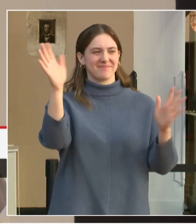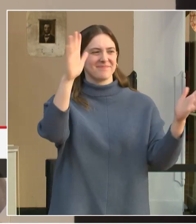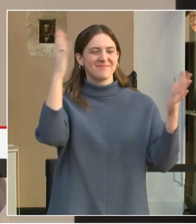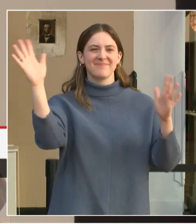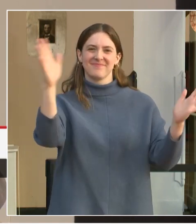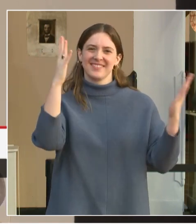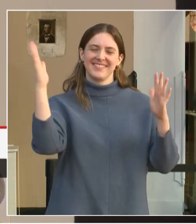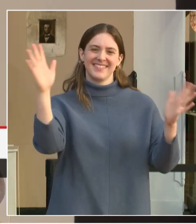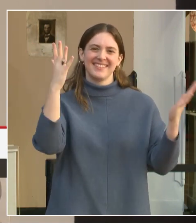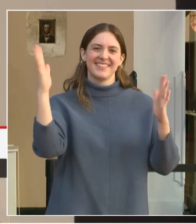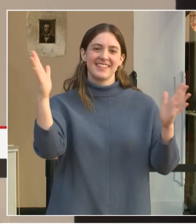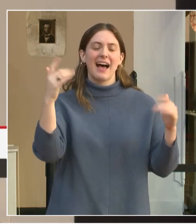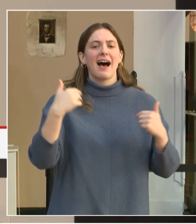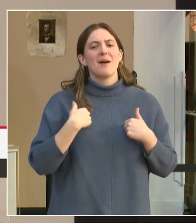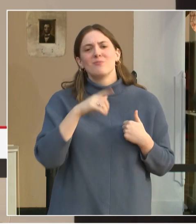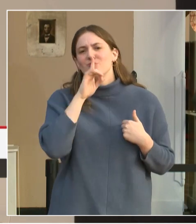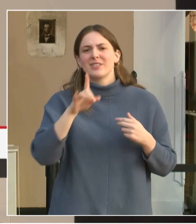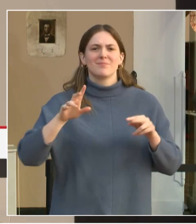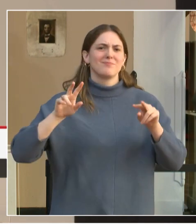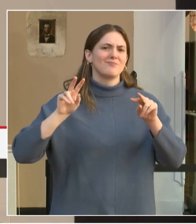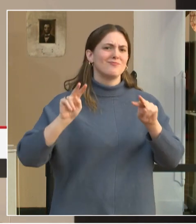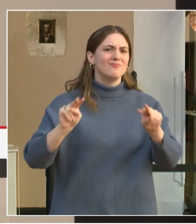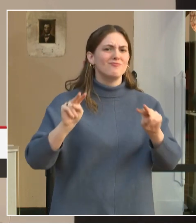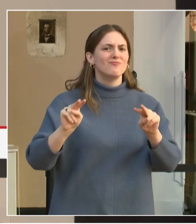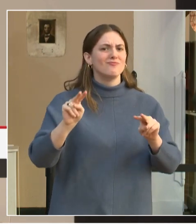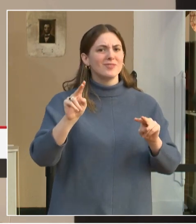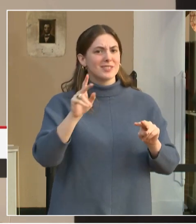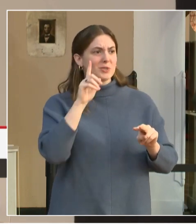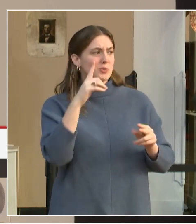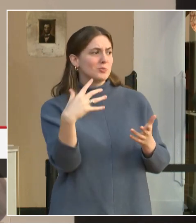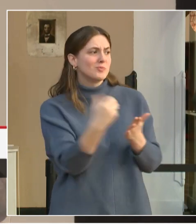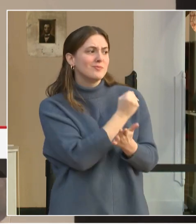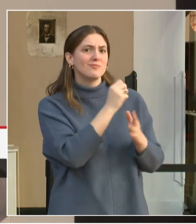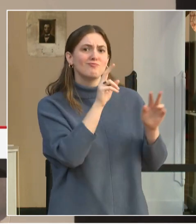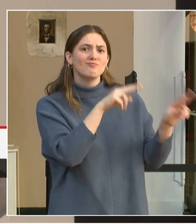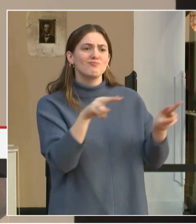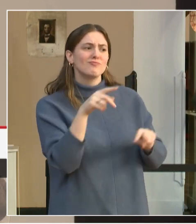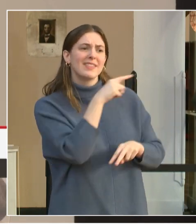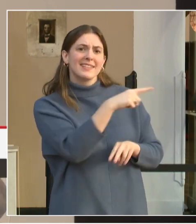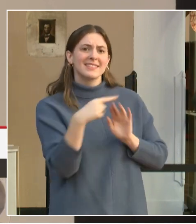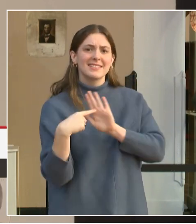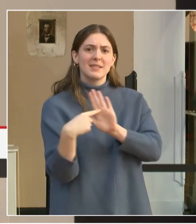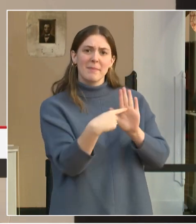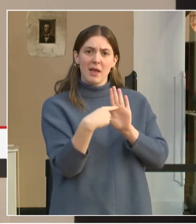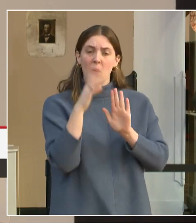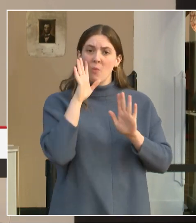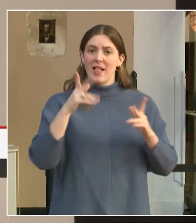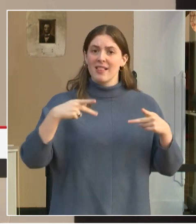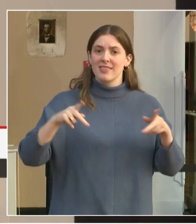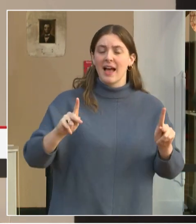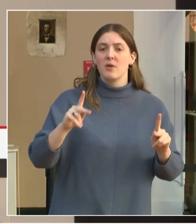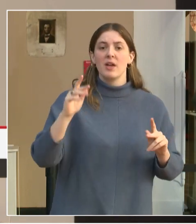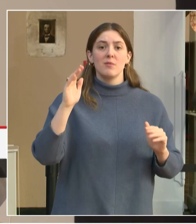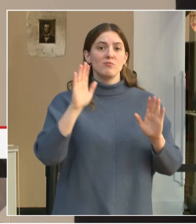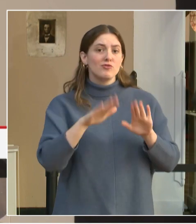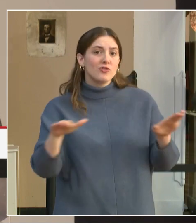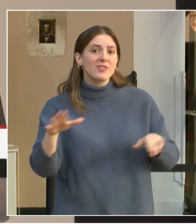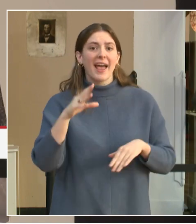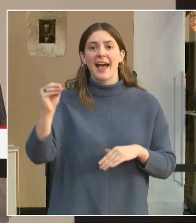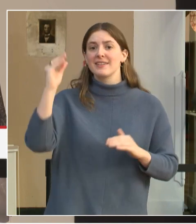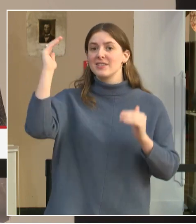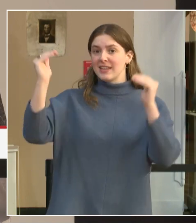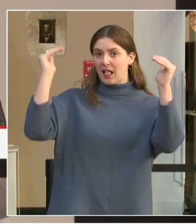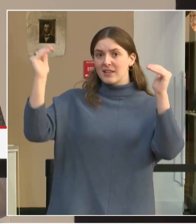So I am looking forward to getting a preview of this exhibit that will allow children and adults alike